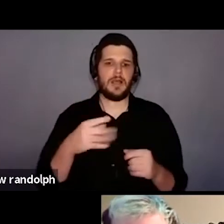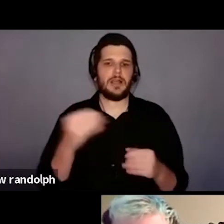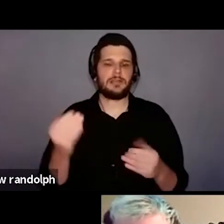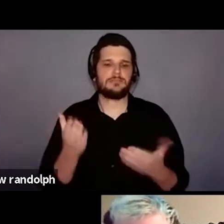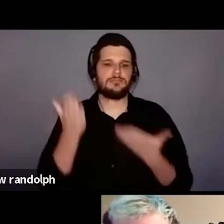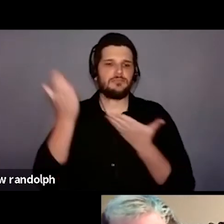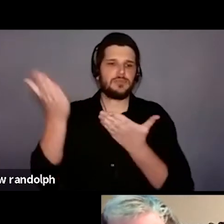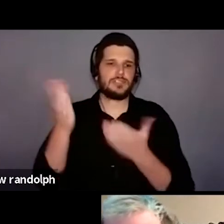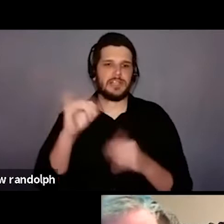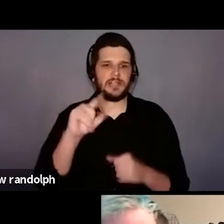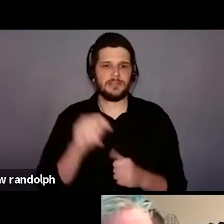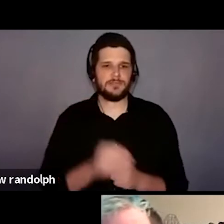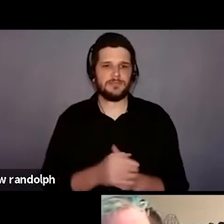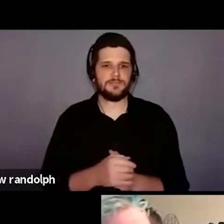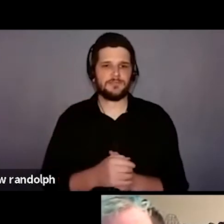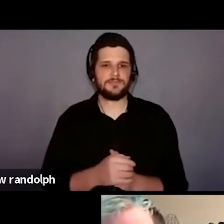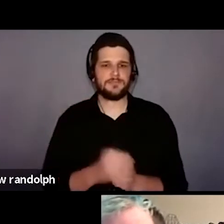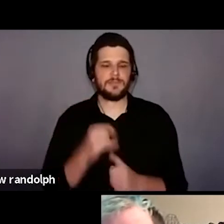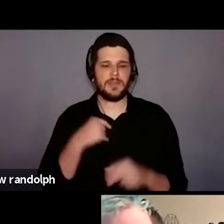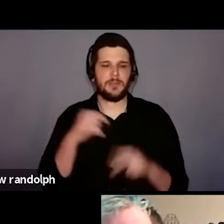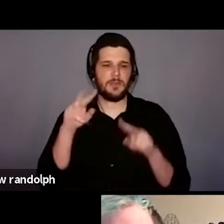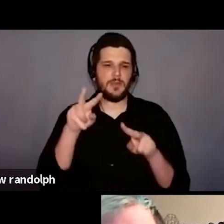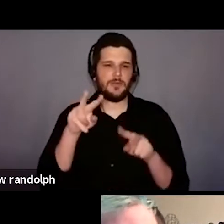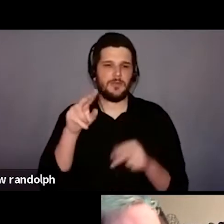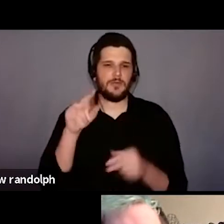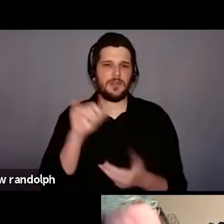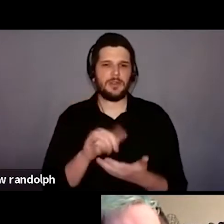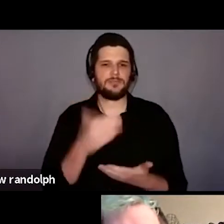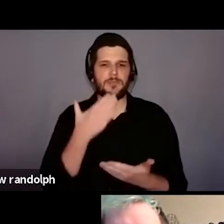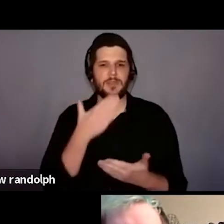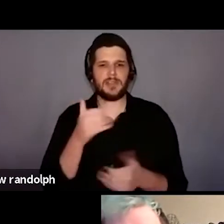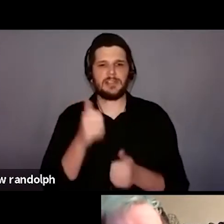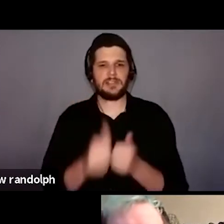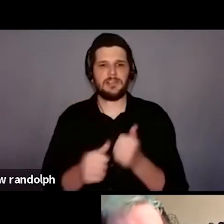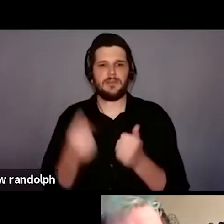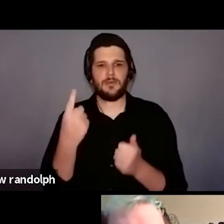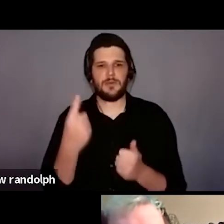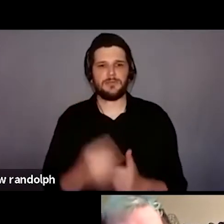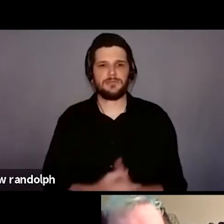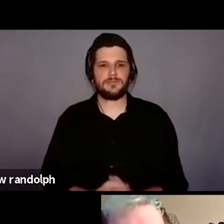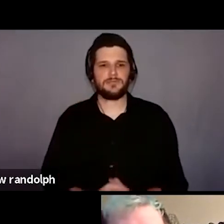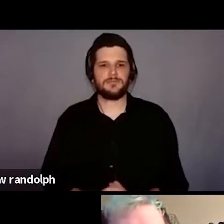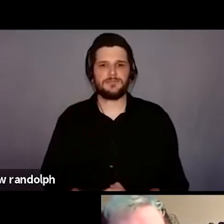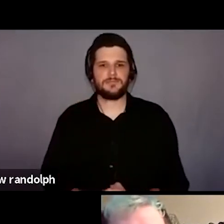So that's what I'm looking forward to. Thanks, everybody.